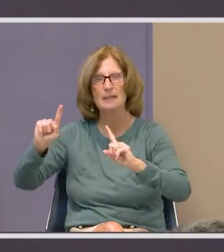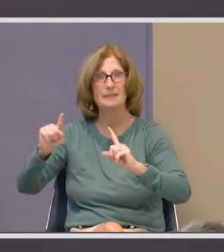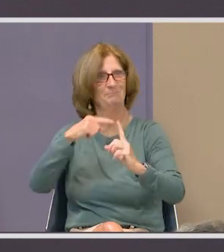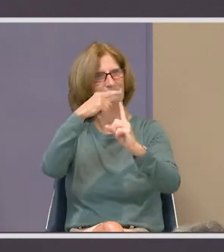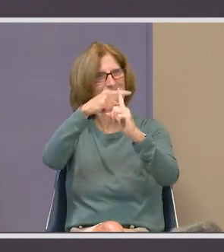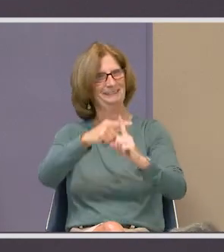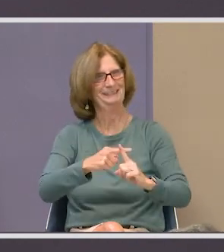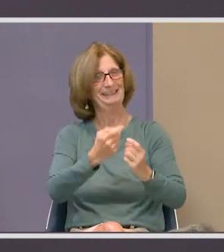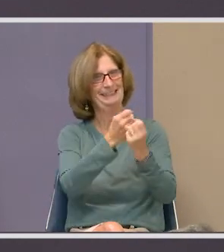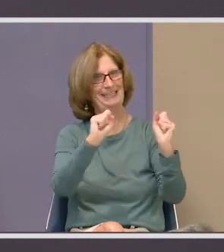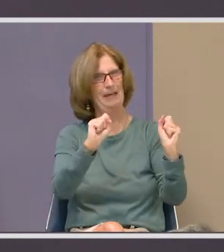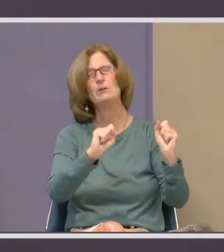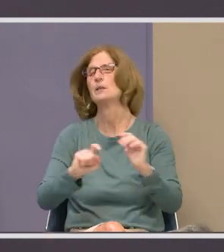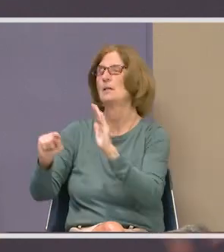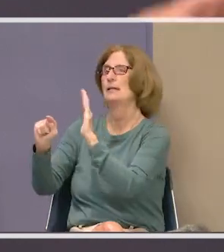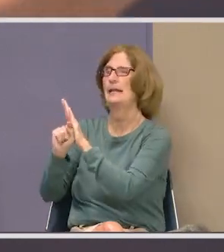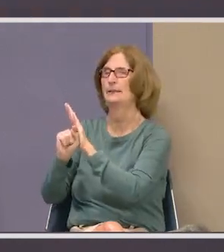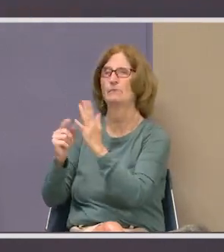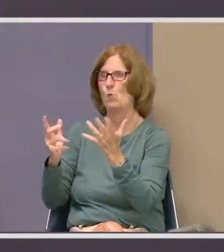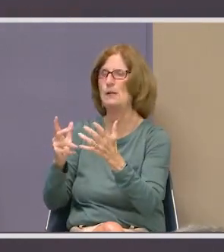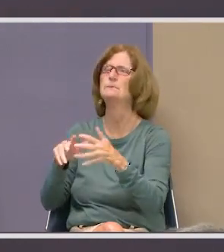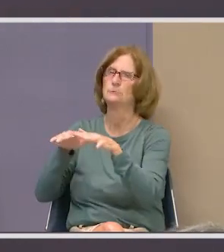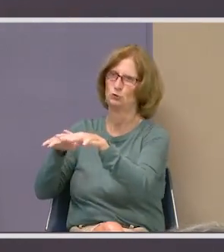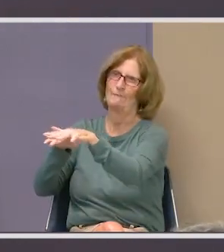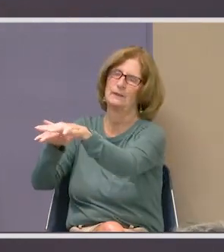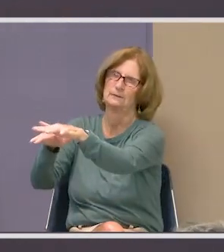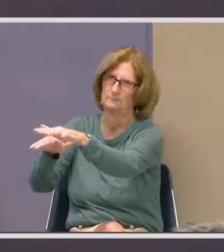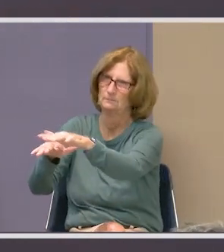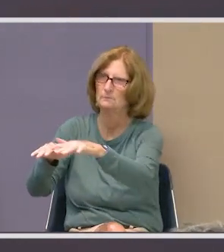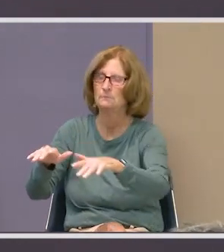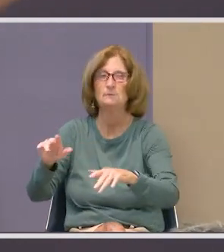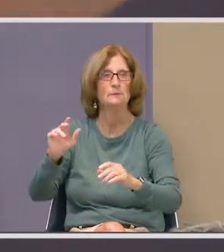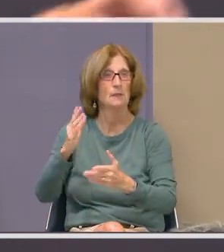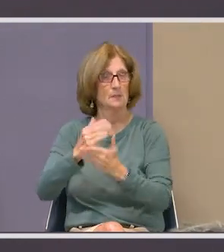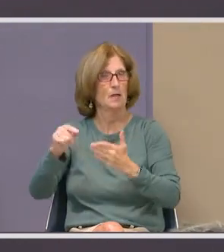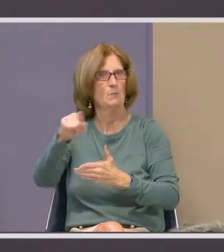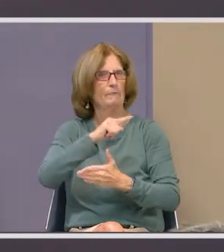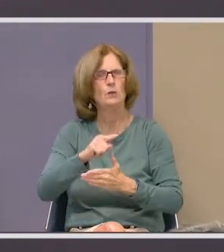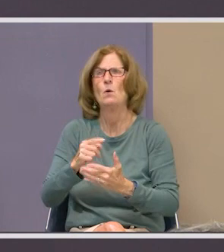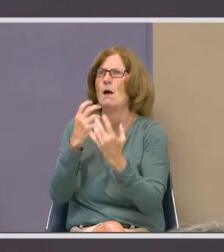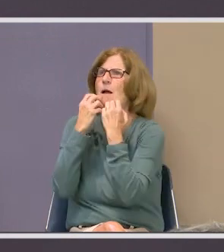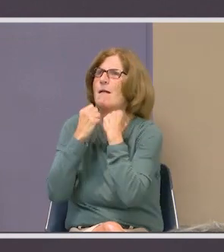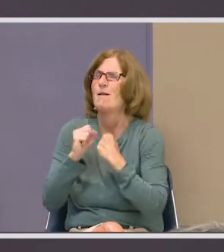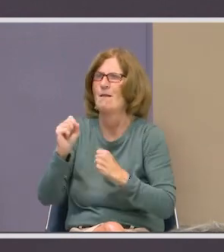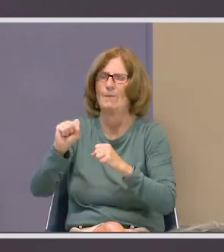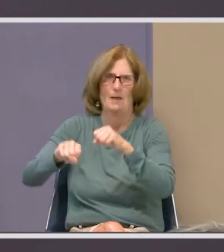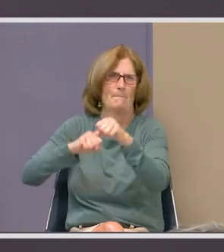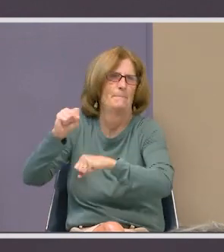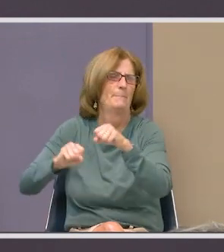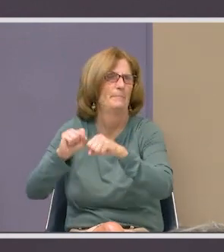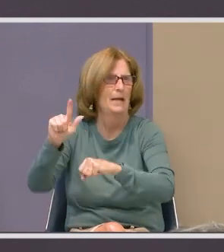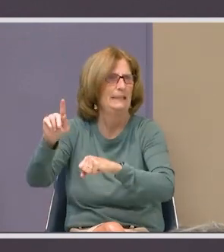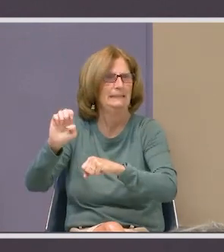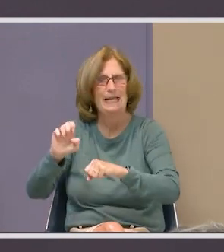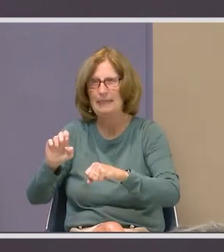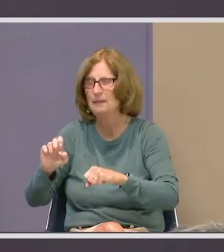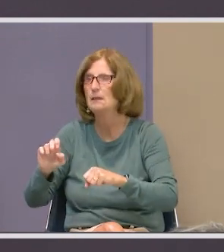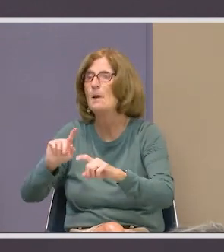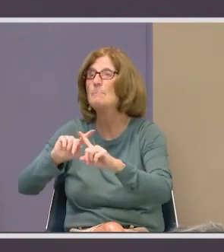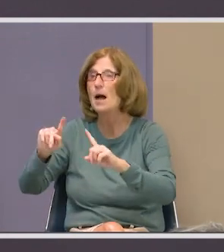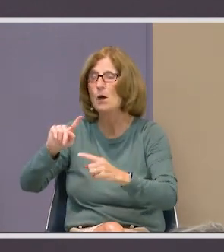be congestion. And so I understand the bike lane is one discussion, but some of the other things, such as building in turn signals, that adds